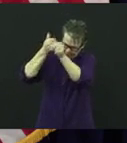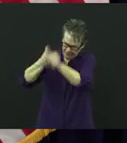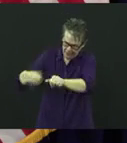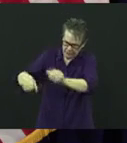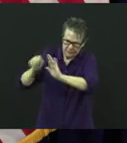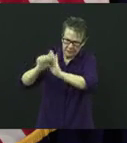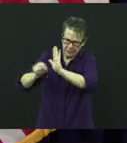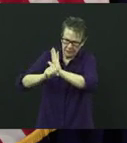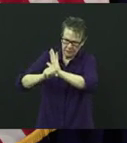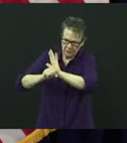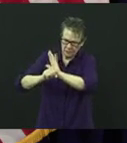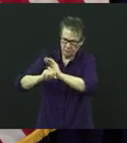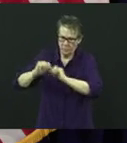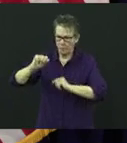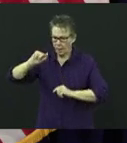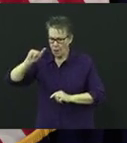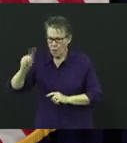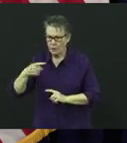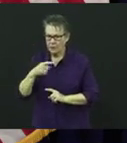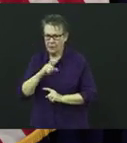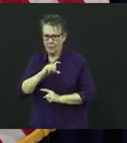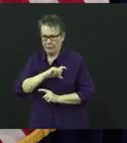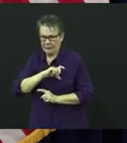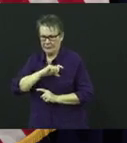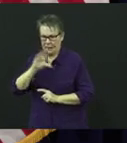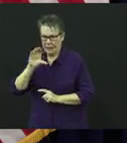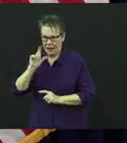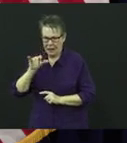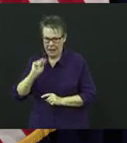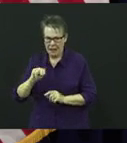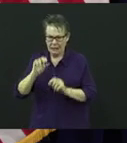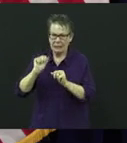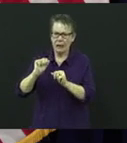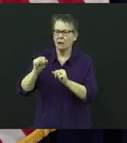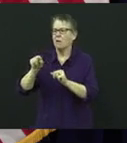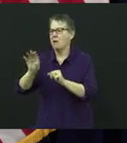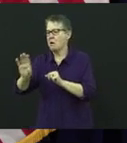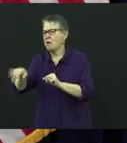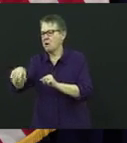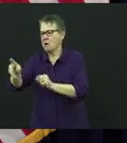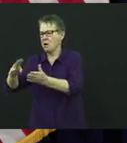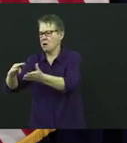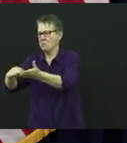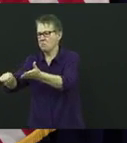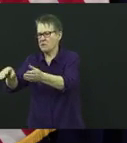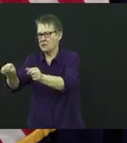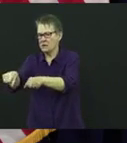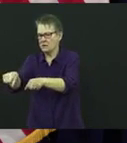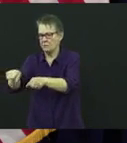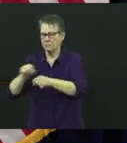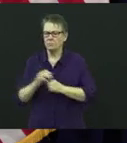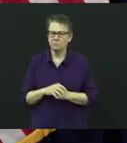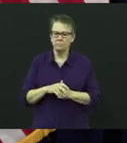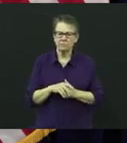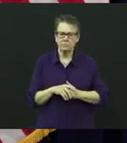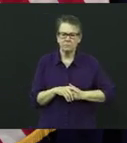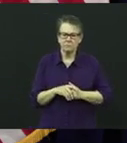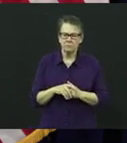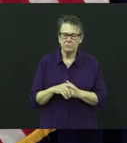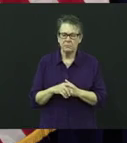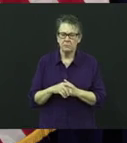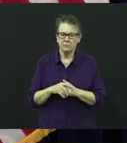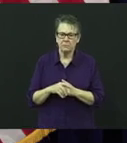it. That is hard to say anything beyond that. But what I also said is that Mayor Baraka had